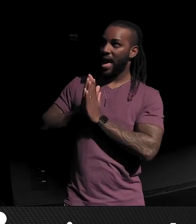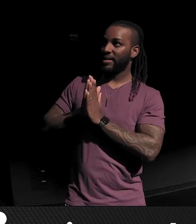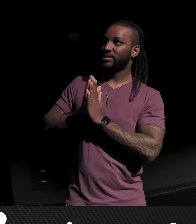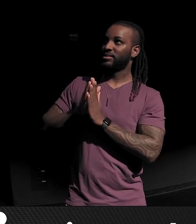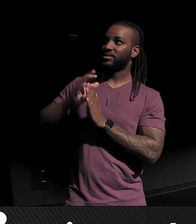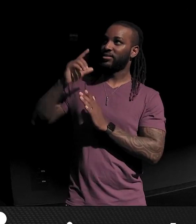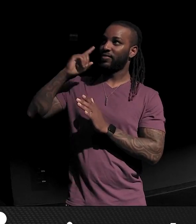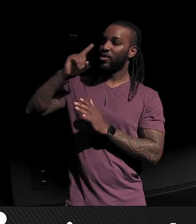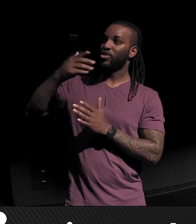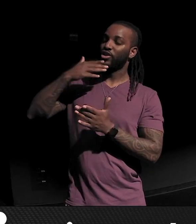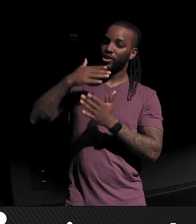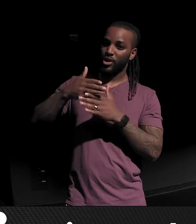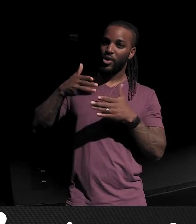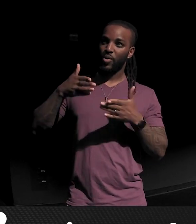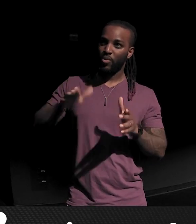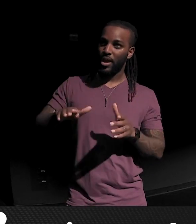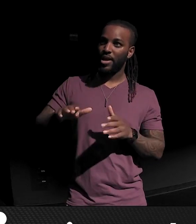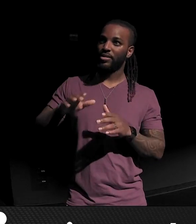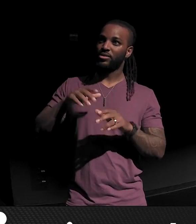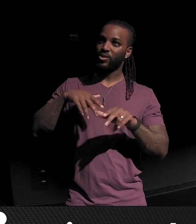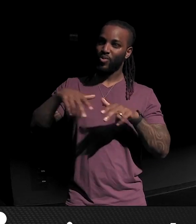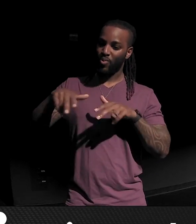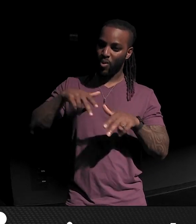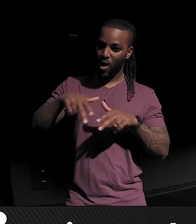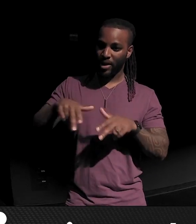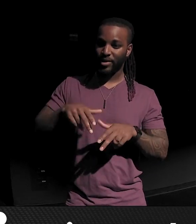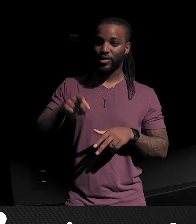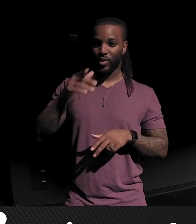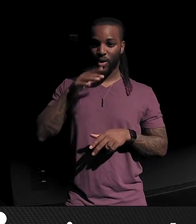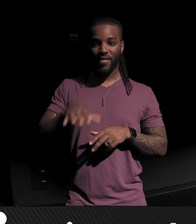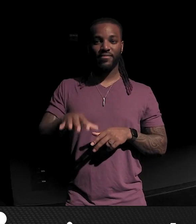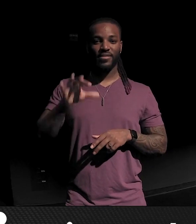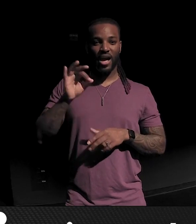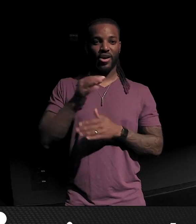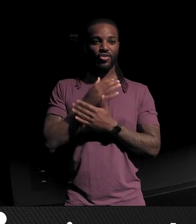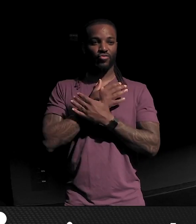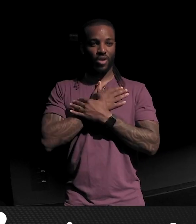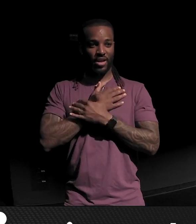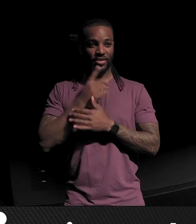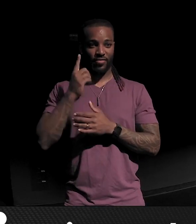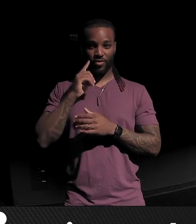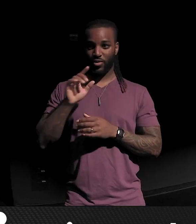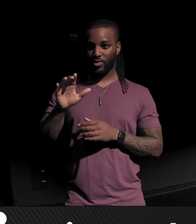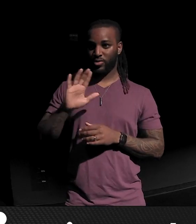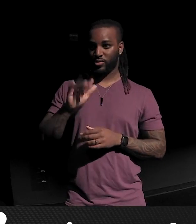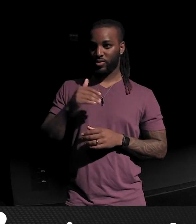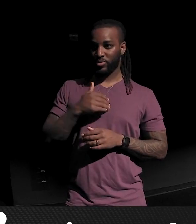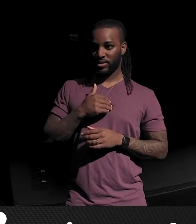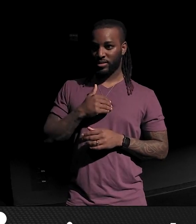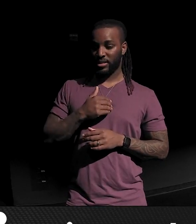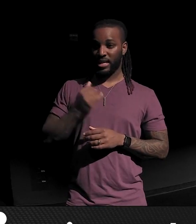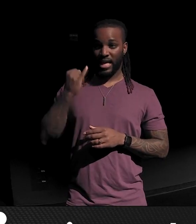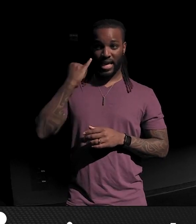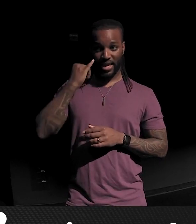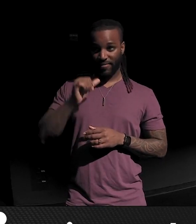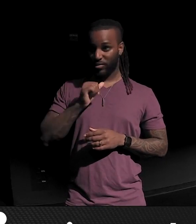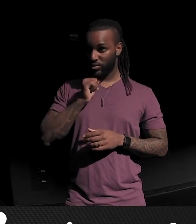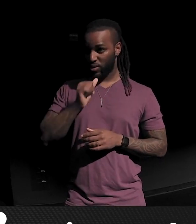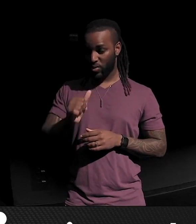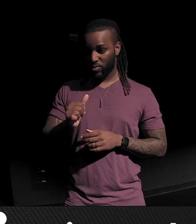where the good way is. Walk in it, and you will find rest for your souls. If you don't,